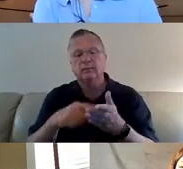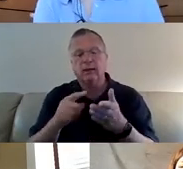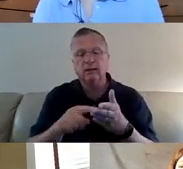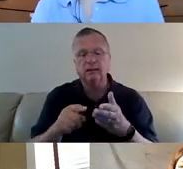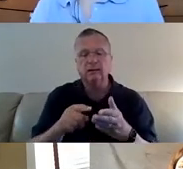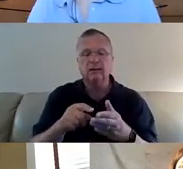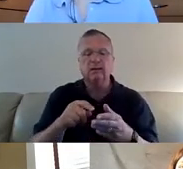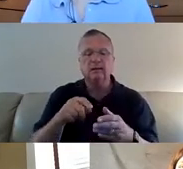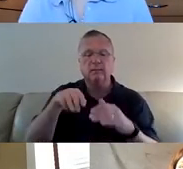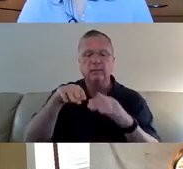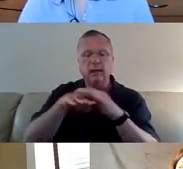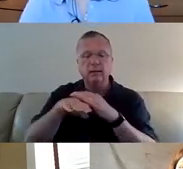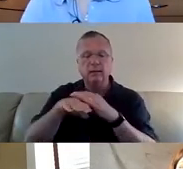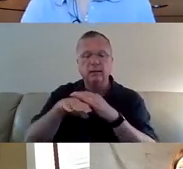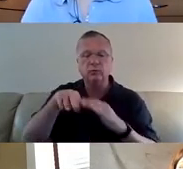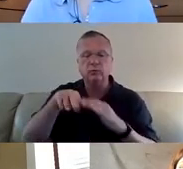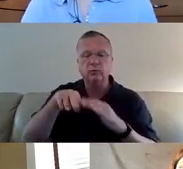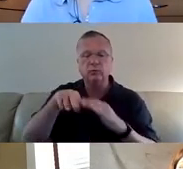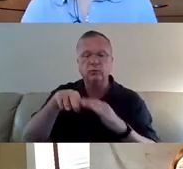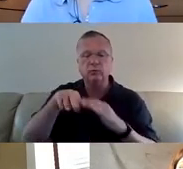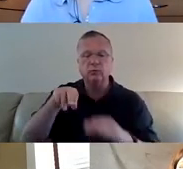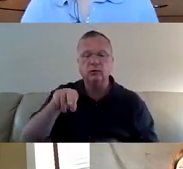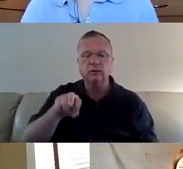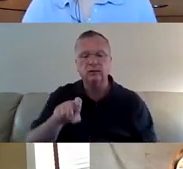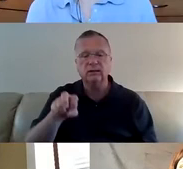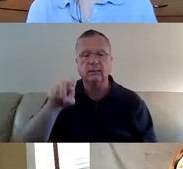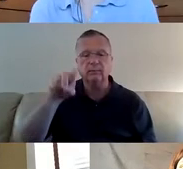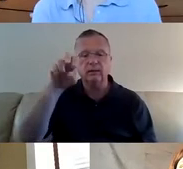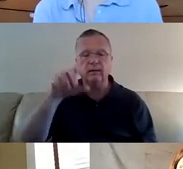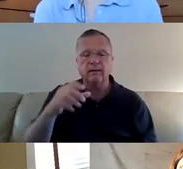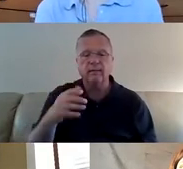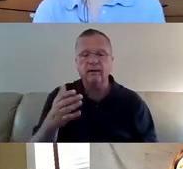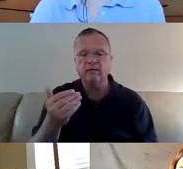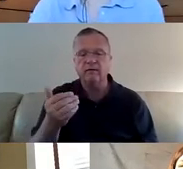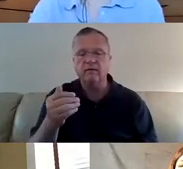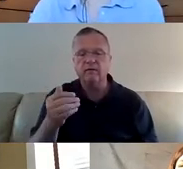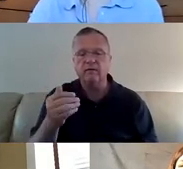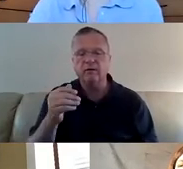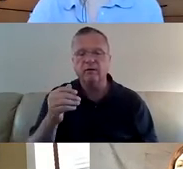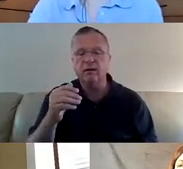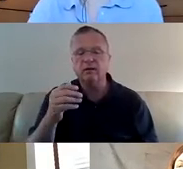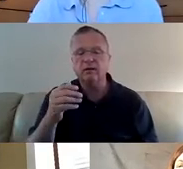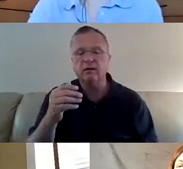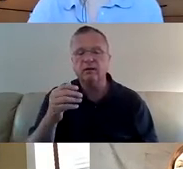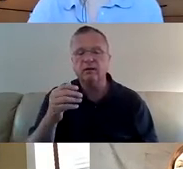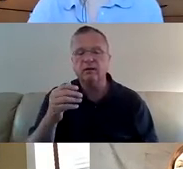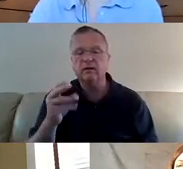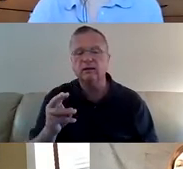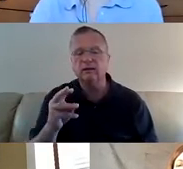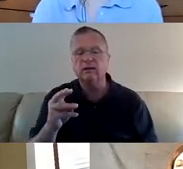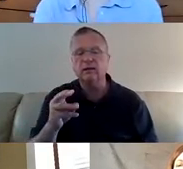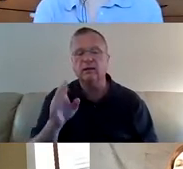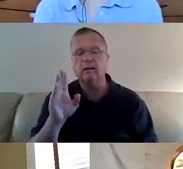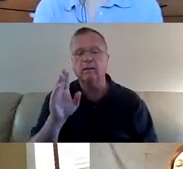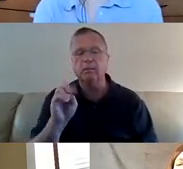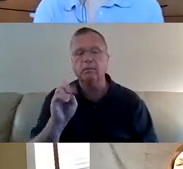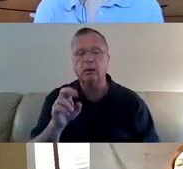at 5416 Butler Street, 10th Ward, 7th Council District. Bill